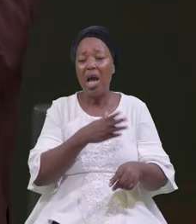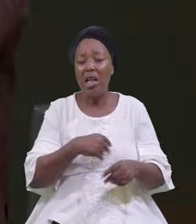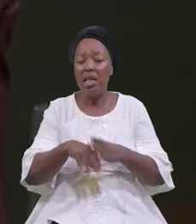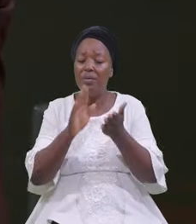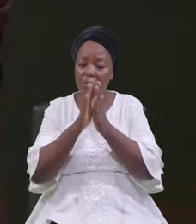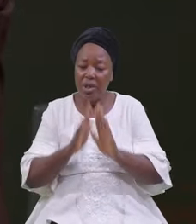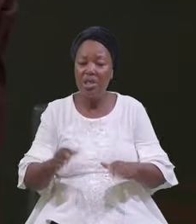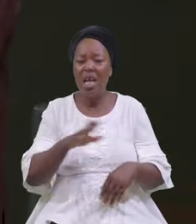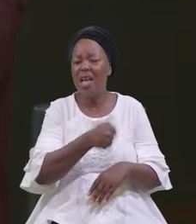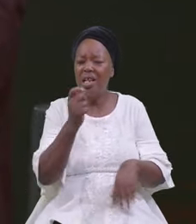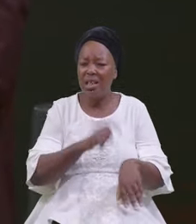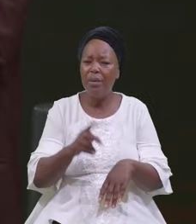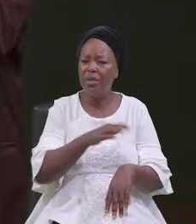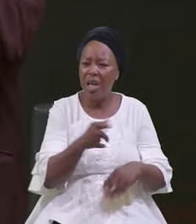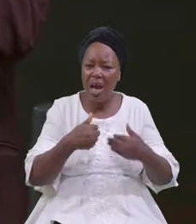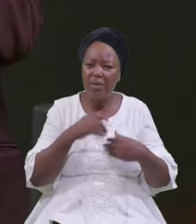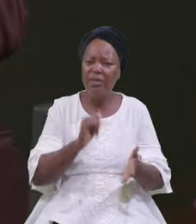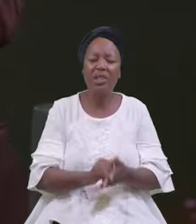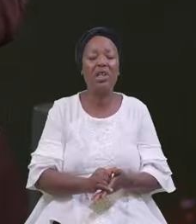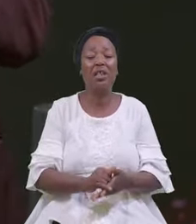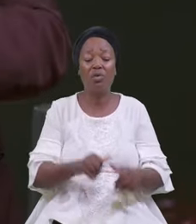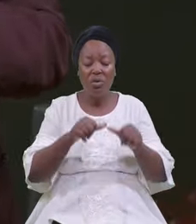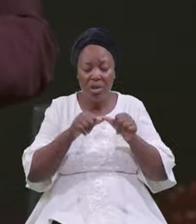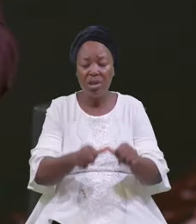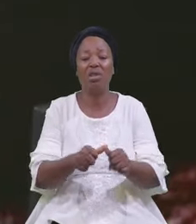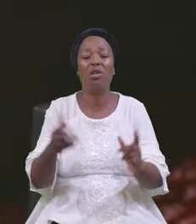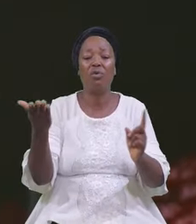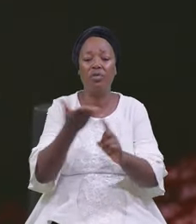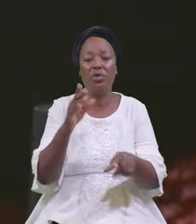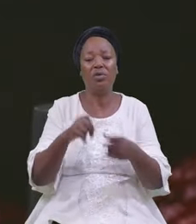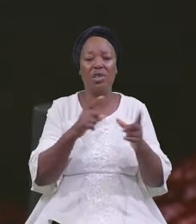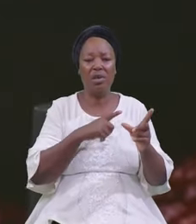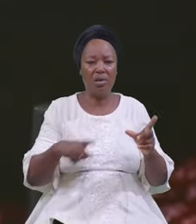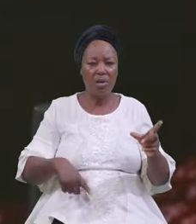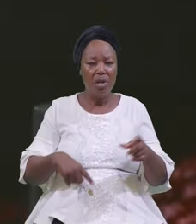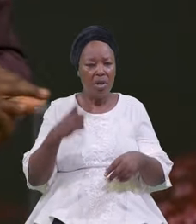they have that constant conviction unto the Lord. And you know,